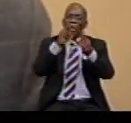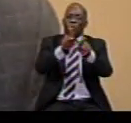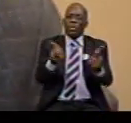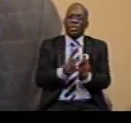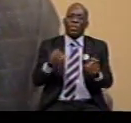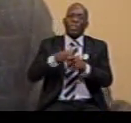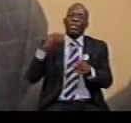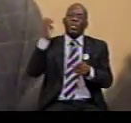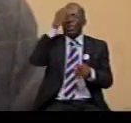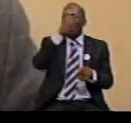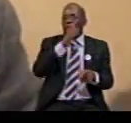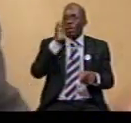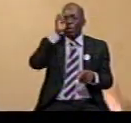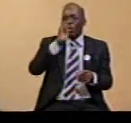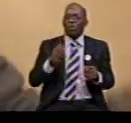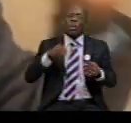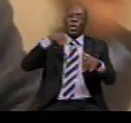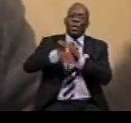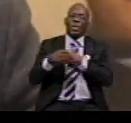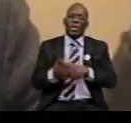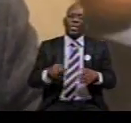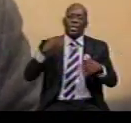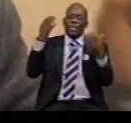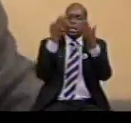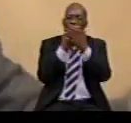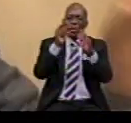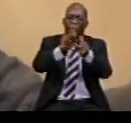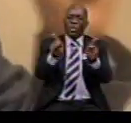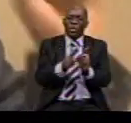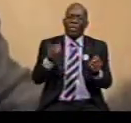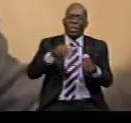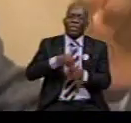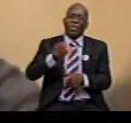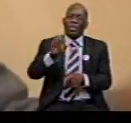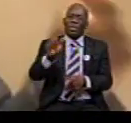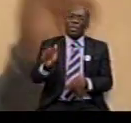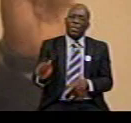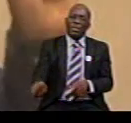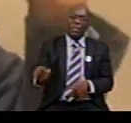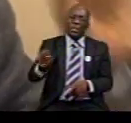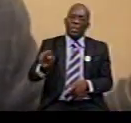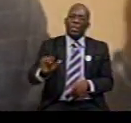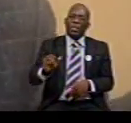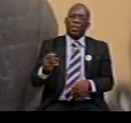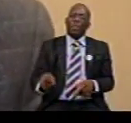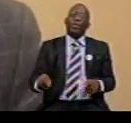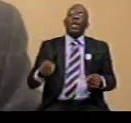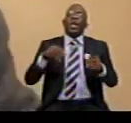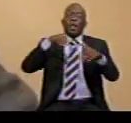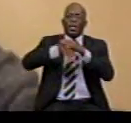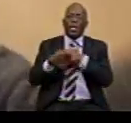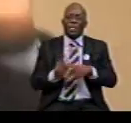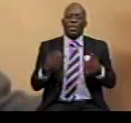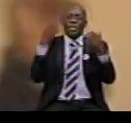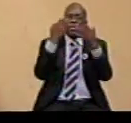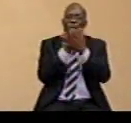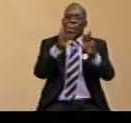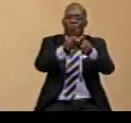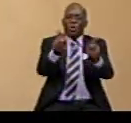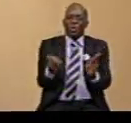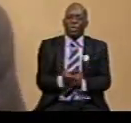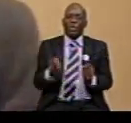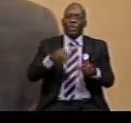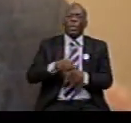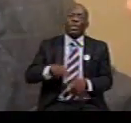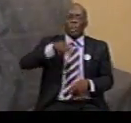dark places in Middle East. Penetrate the dark places in North America and in Southern America, in the name